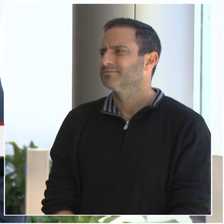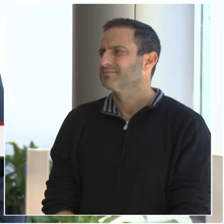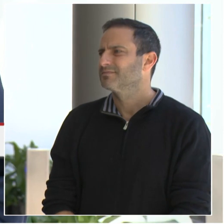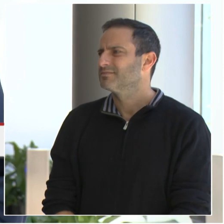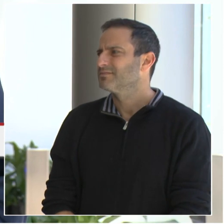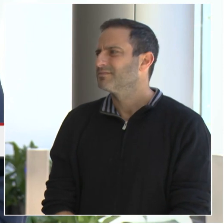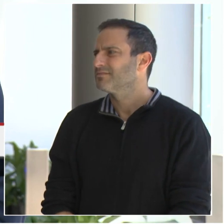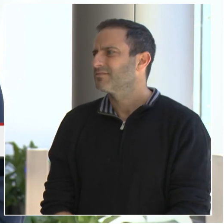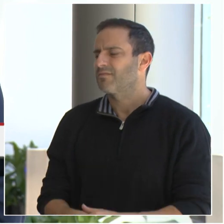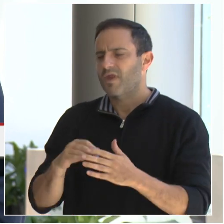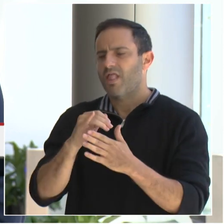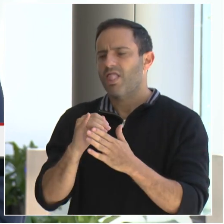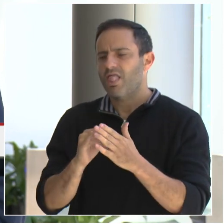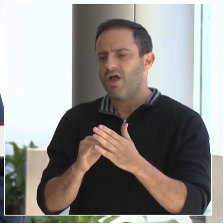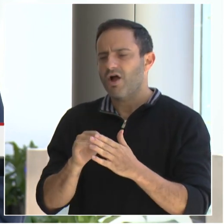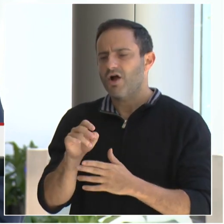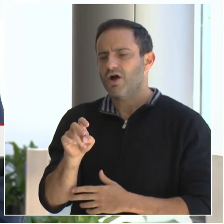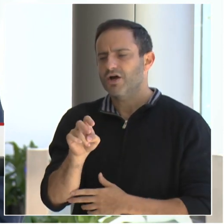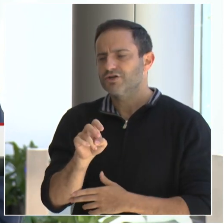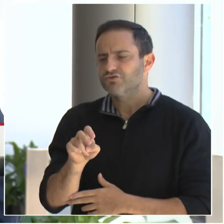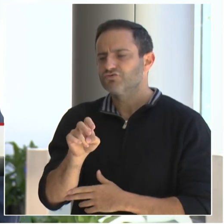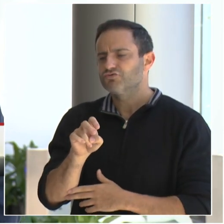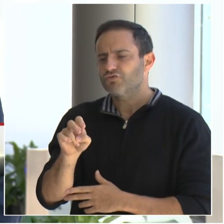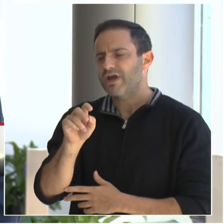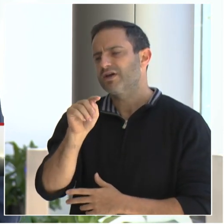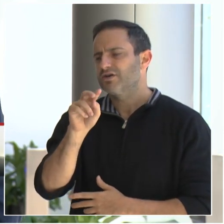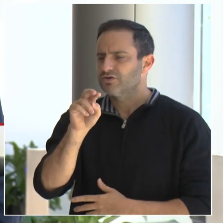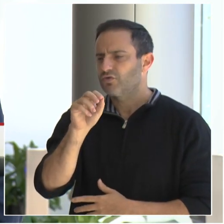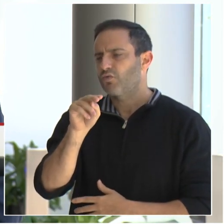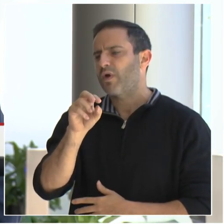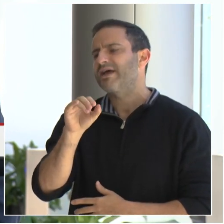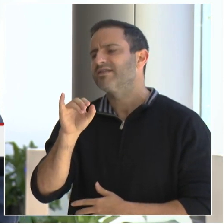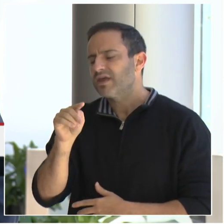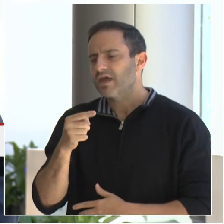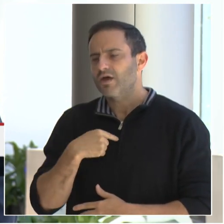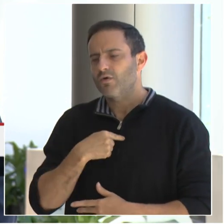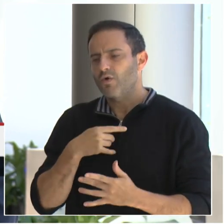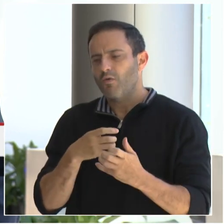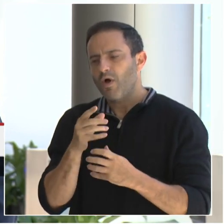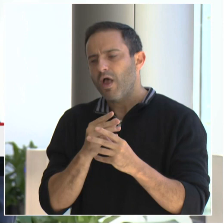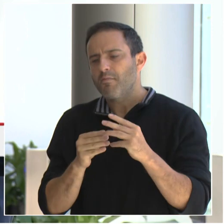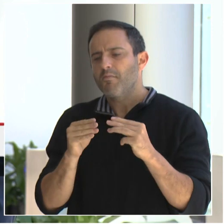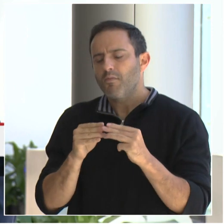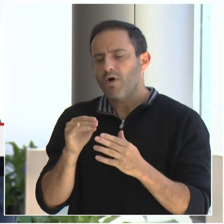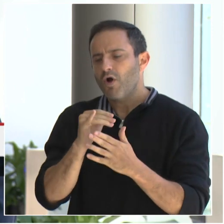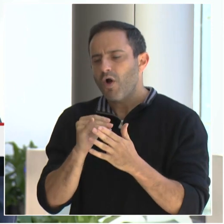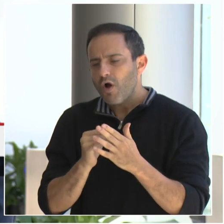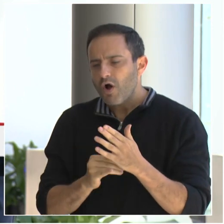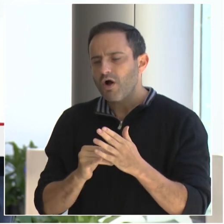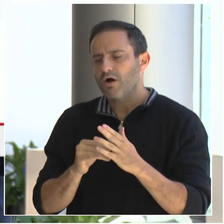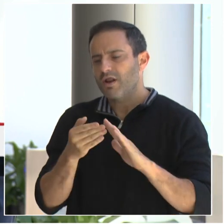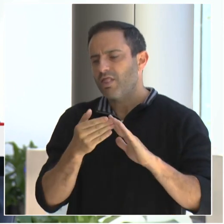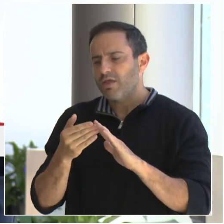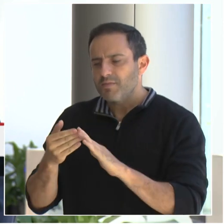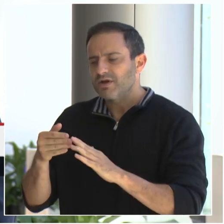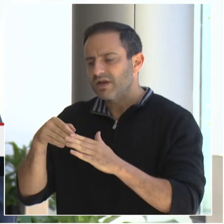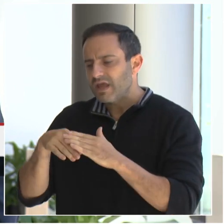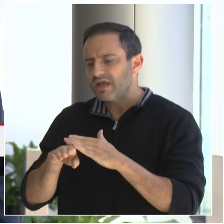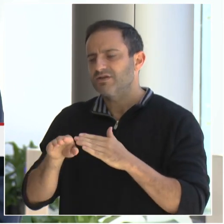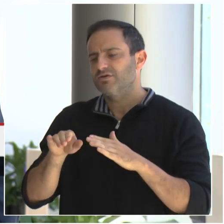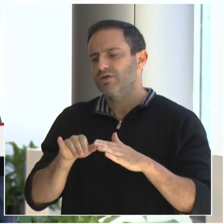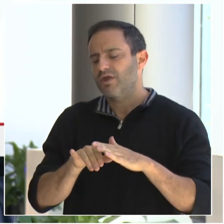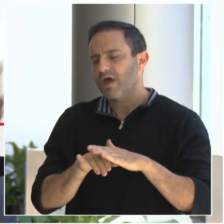Arts and transit is an amazing thing that we want to actually instill more of here culturally at Metro, bringing the community into its Metro